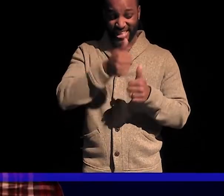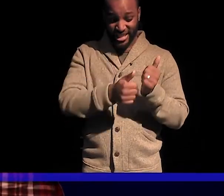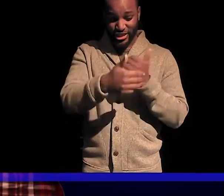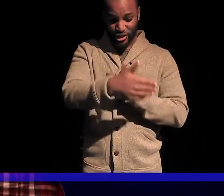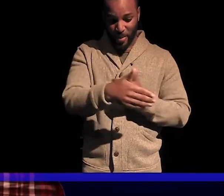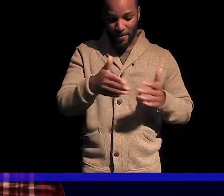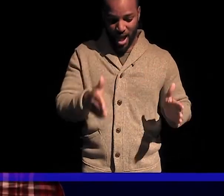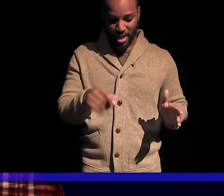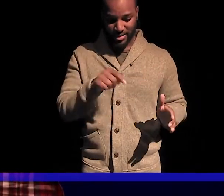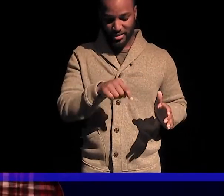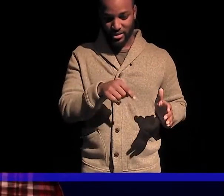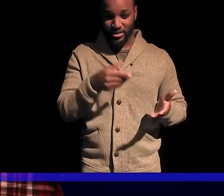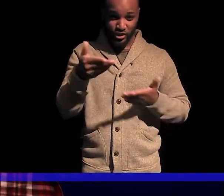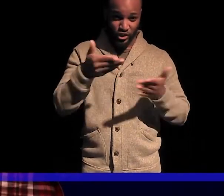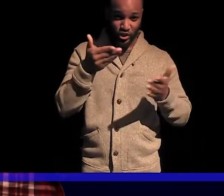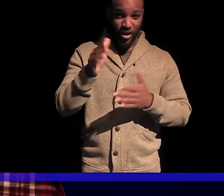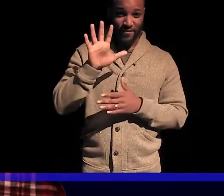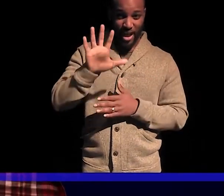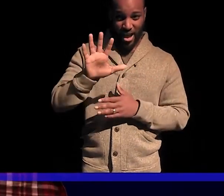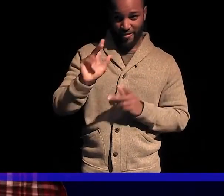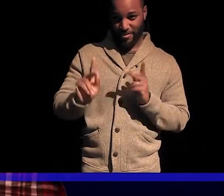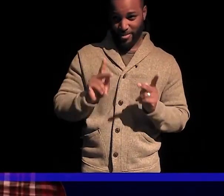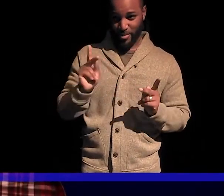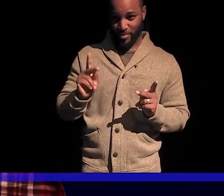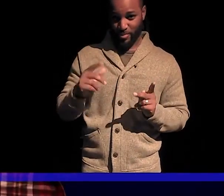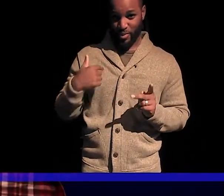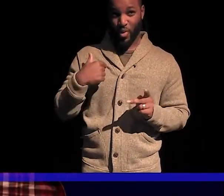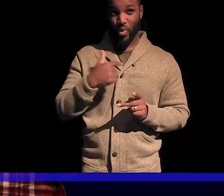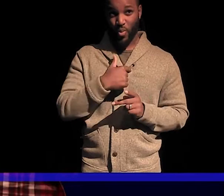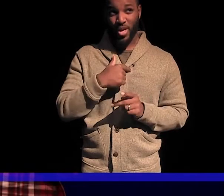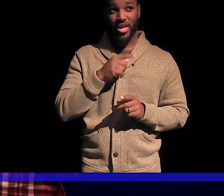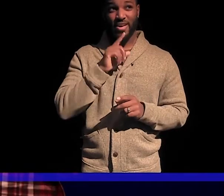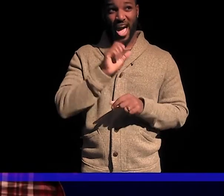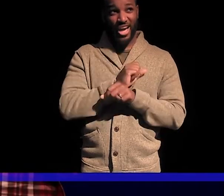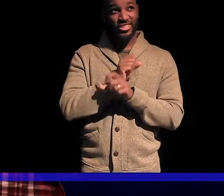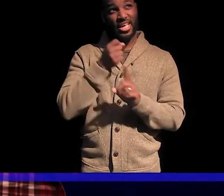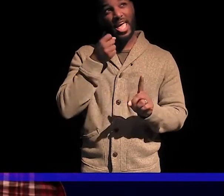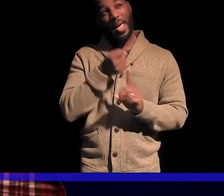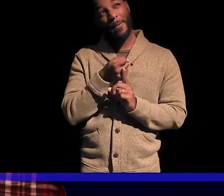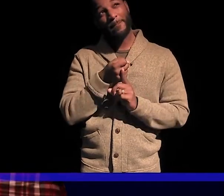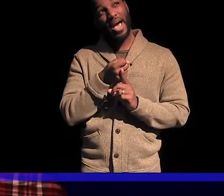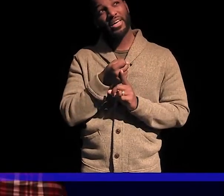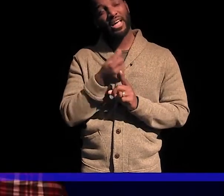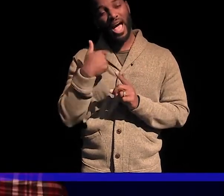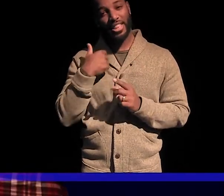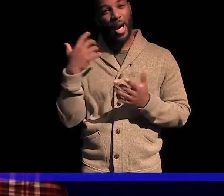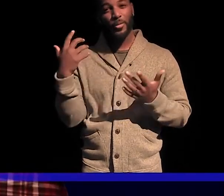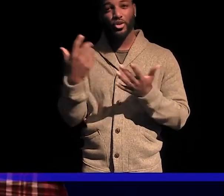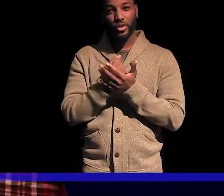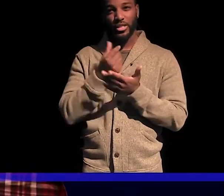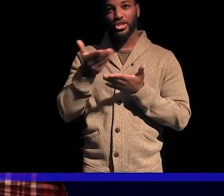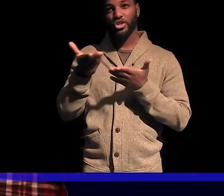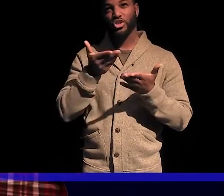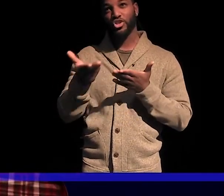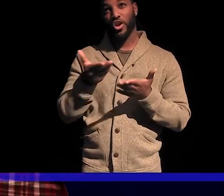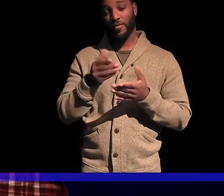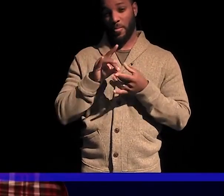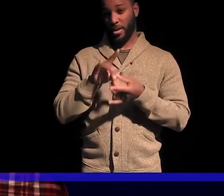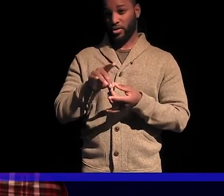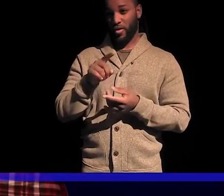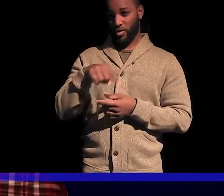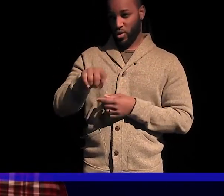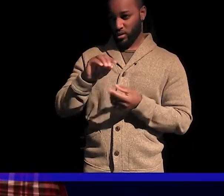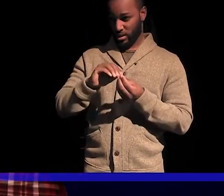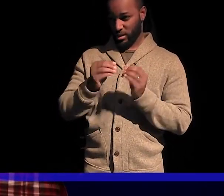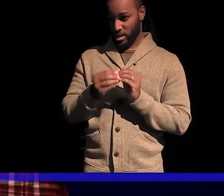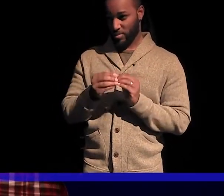box serves five people, we've actually impacted and had an opportunity to serve, based off of, you